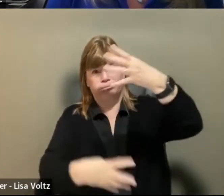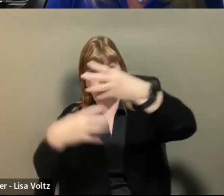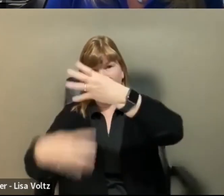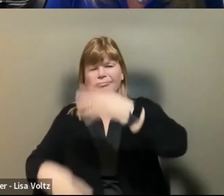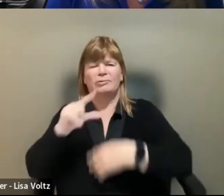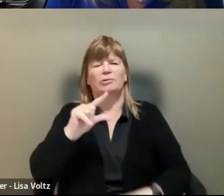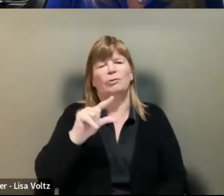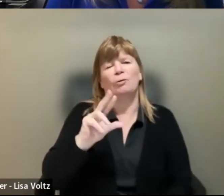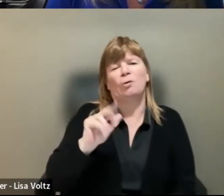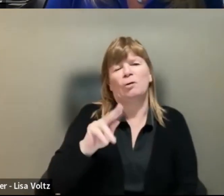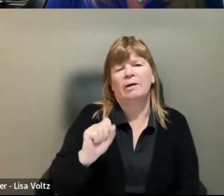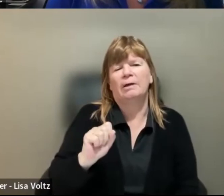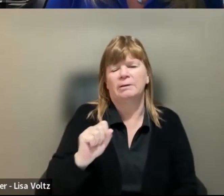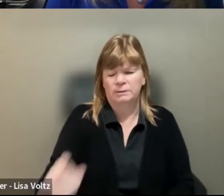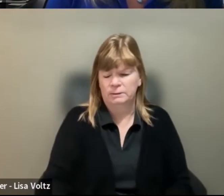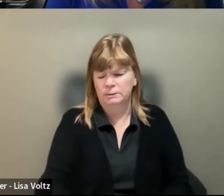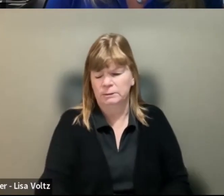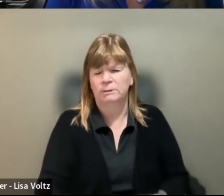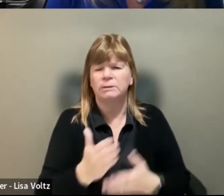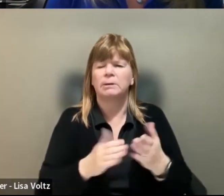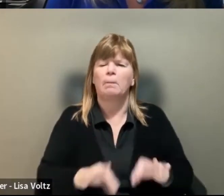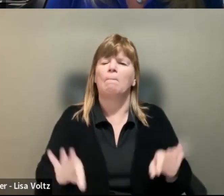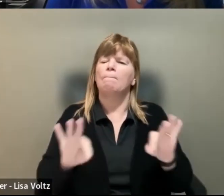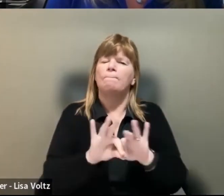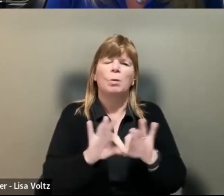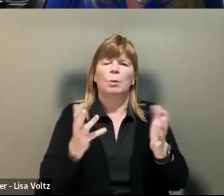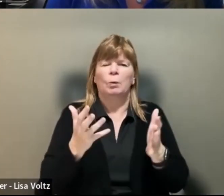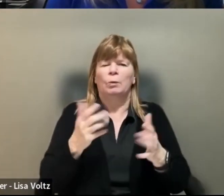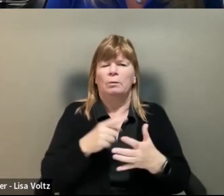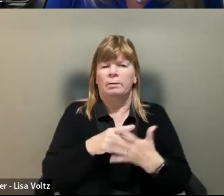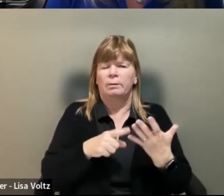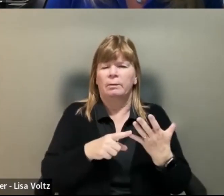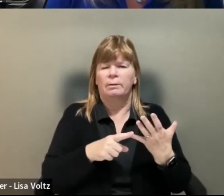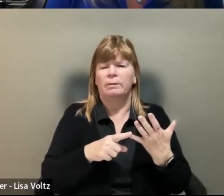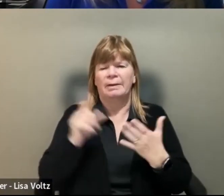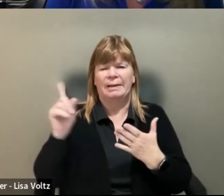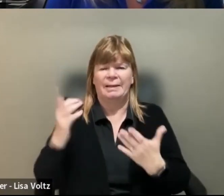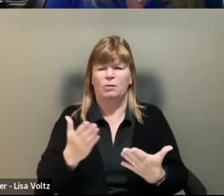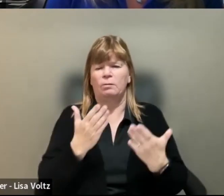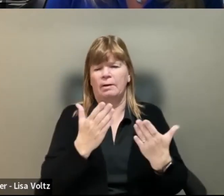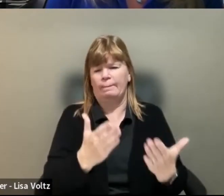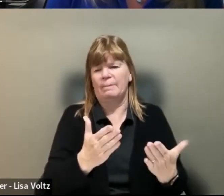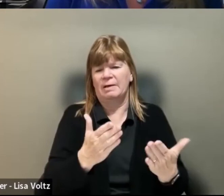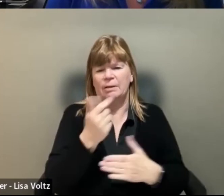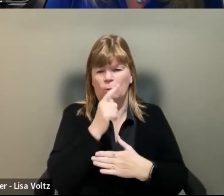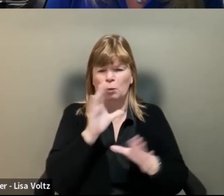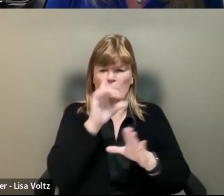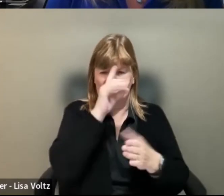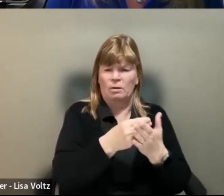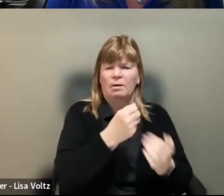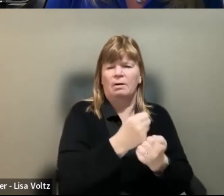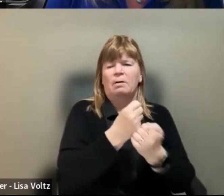But some of the key ones that that he recommends that anyone looking for funding through SAMHSA